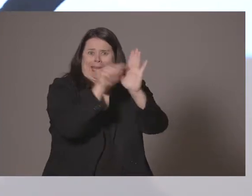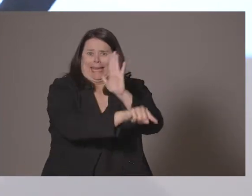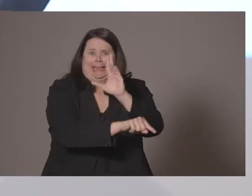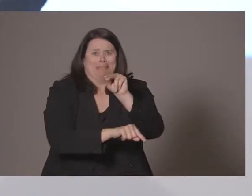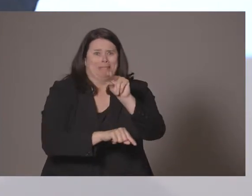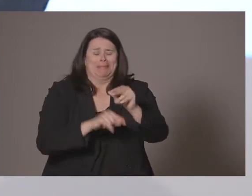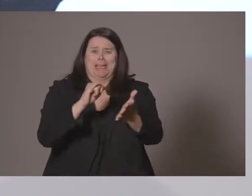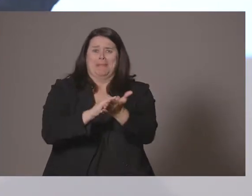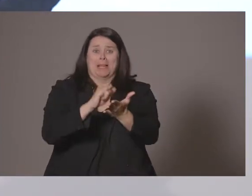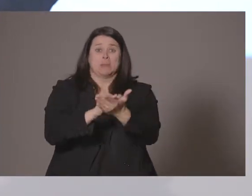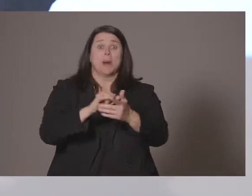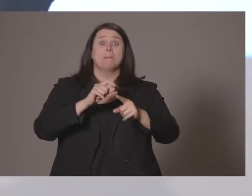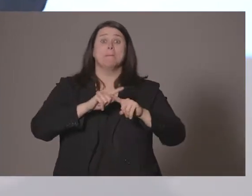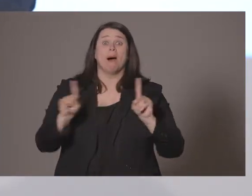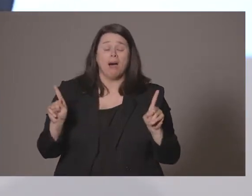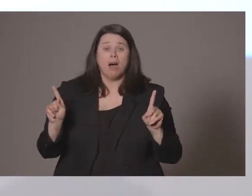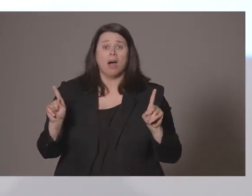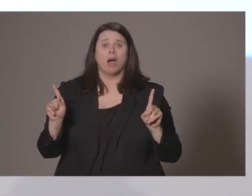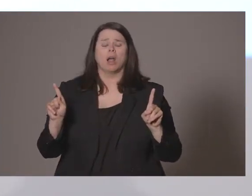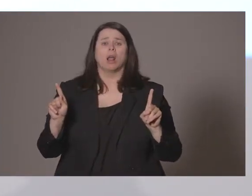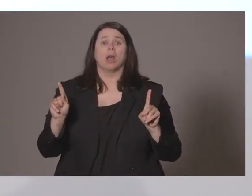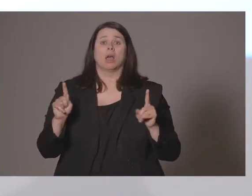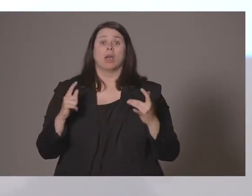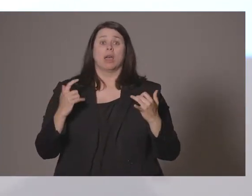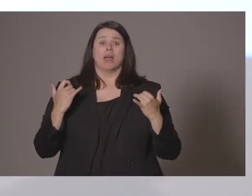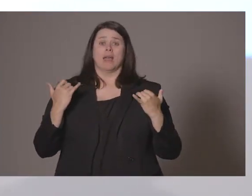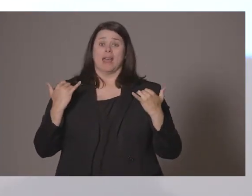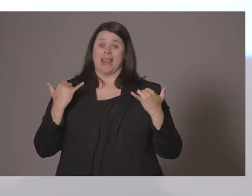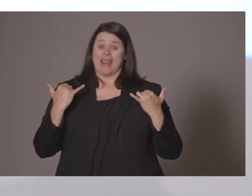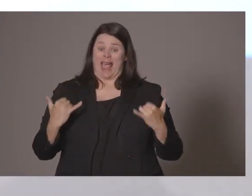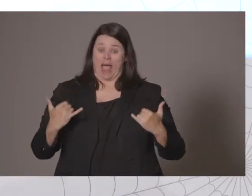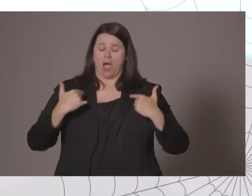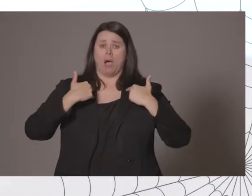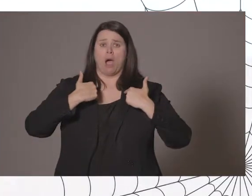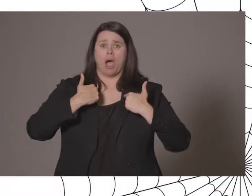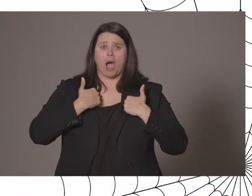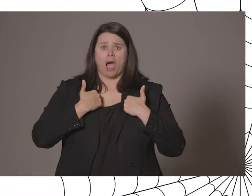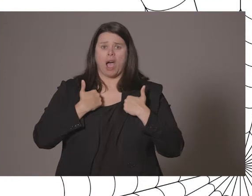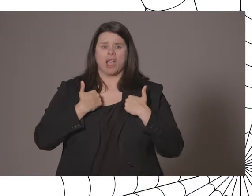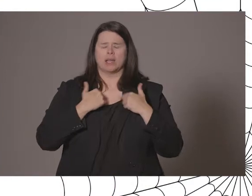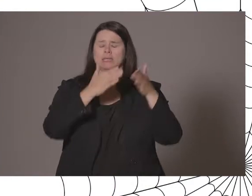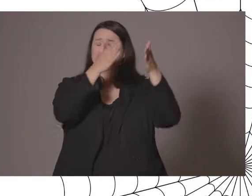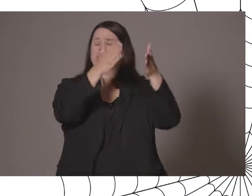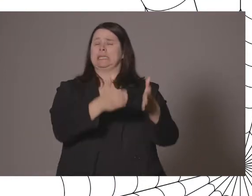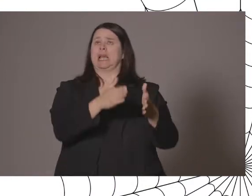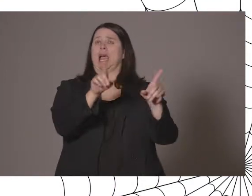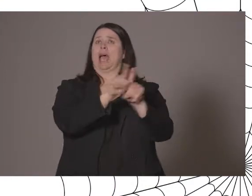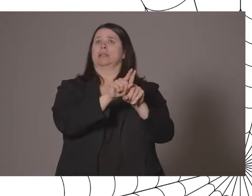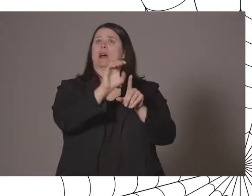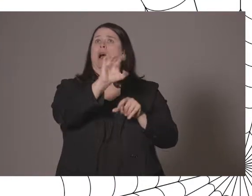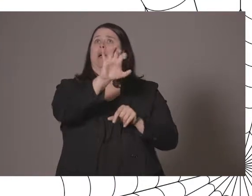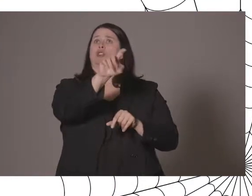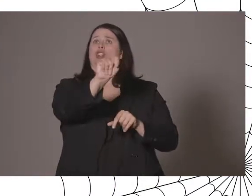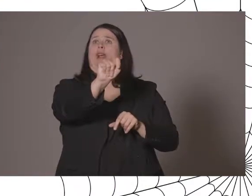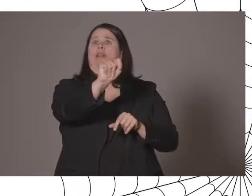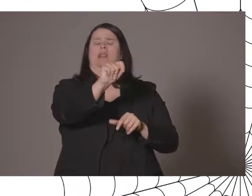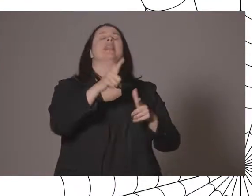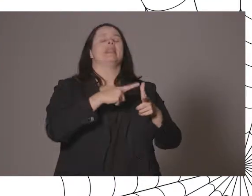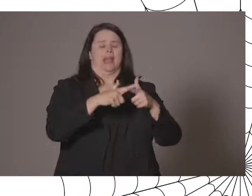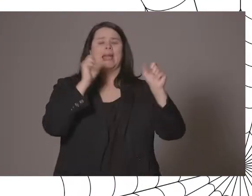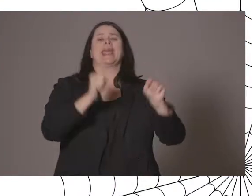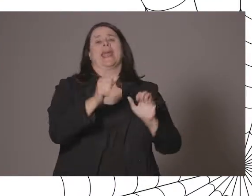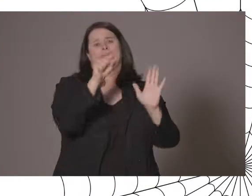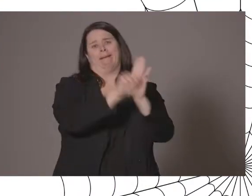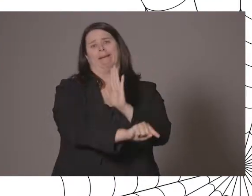really obvious sense, but we do that in microscopic ways as well. This last one, we all cause harm. This